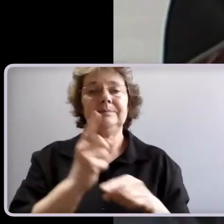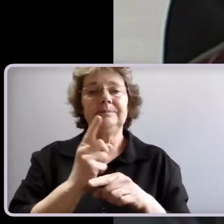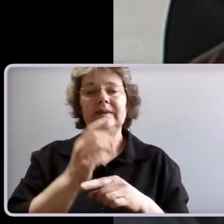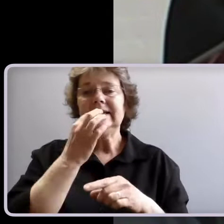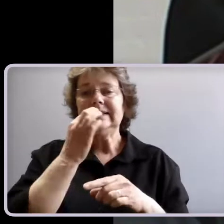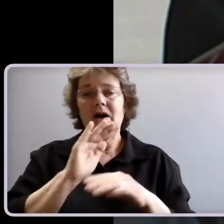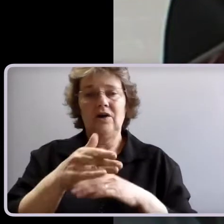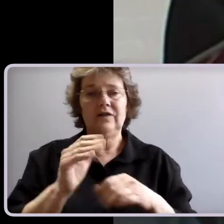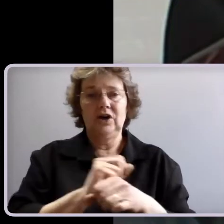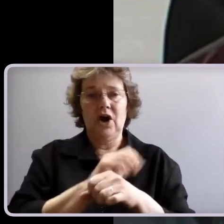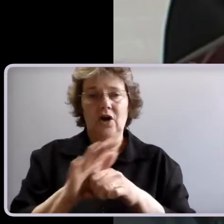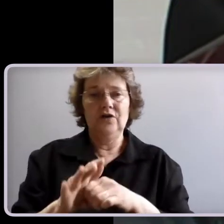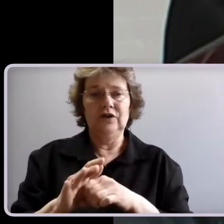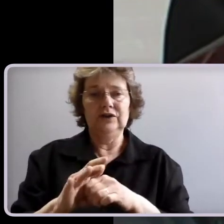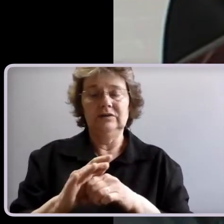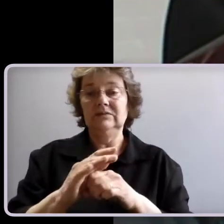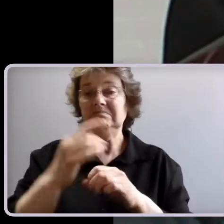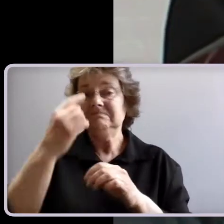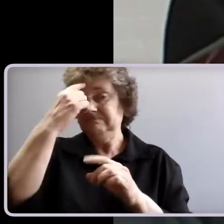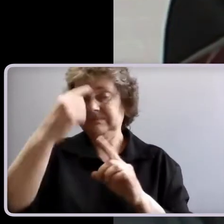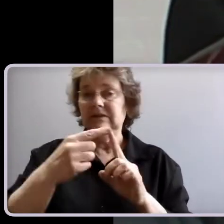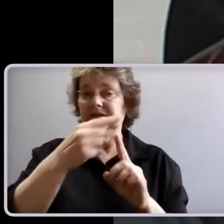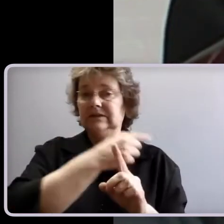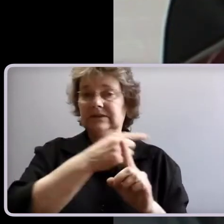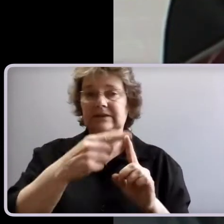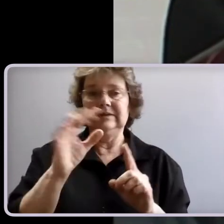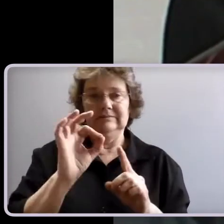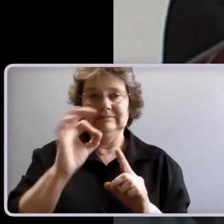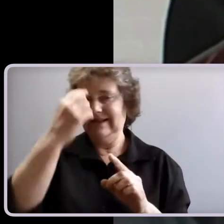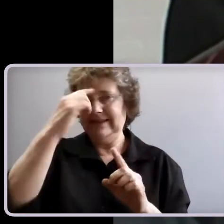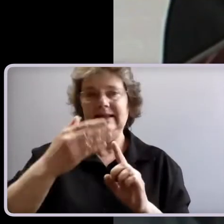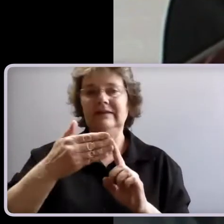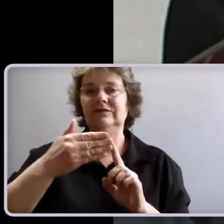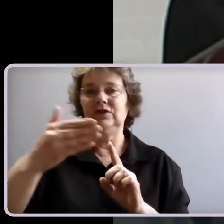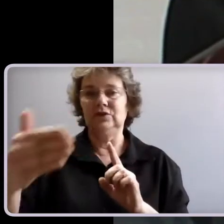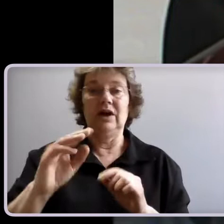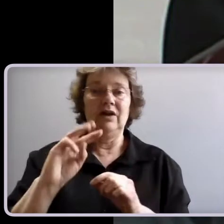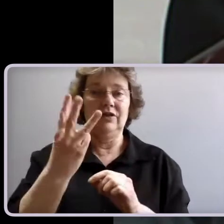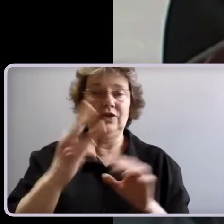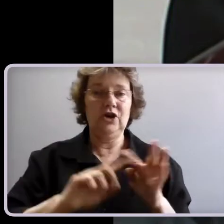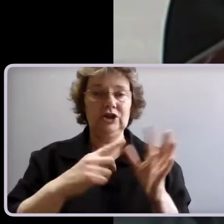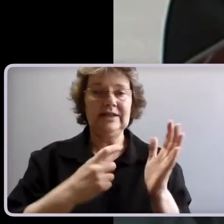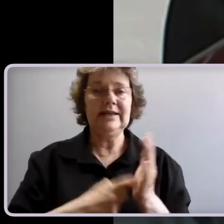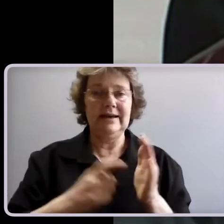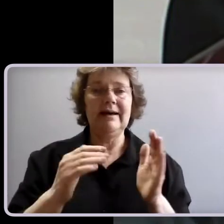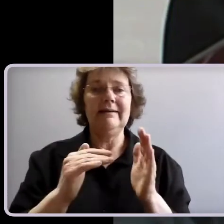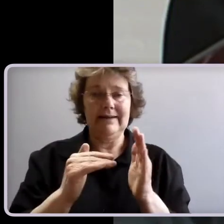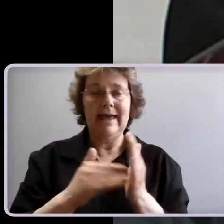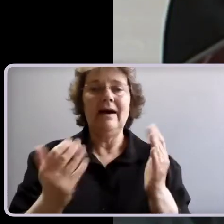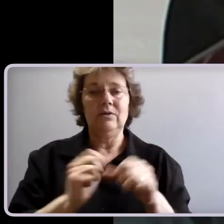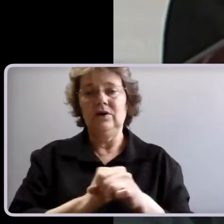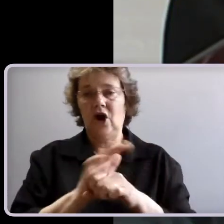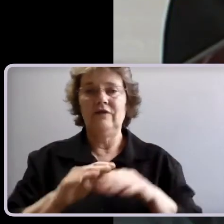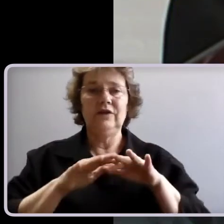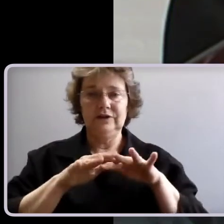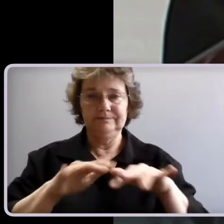the future. So we're in the third year now of the pandemic, and it is increasingly feeling like disabled people